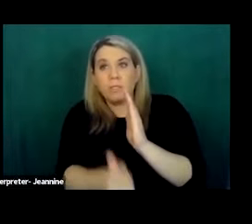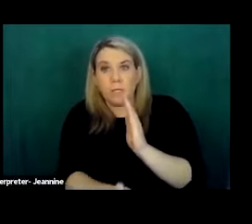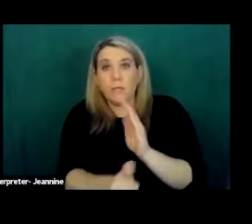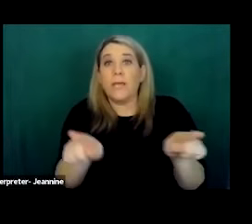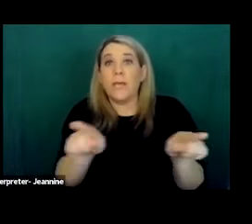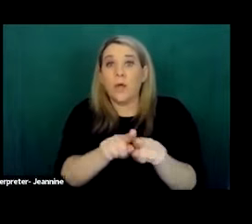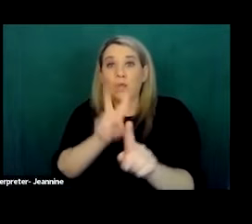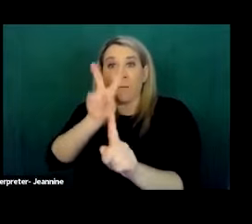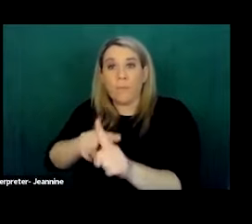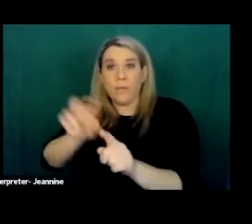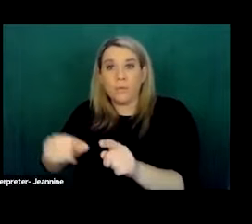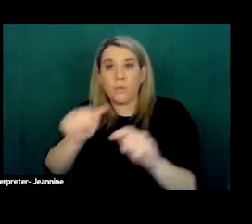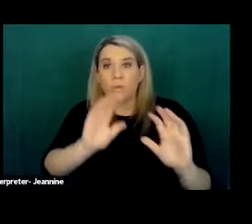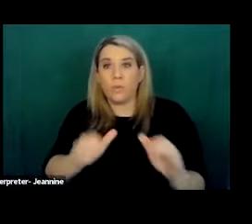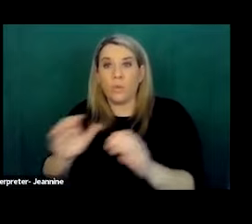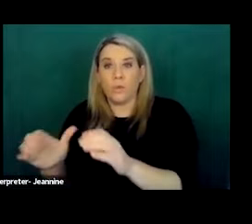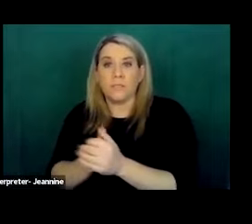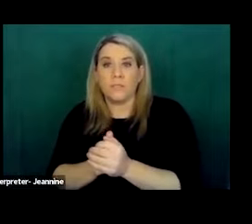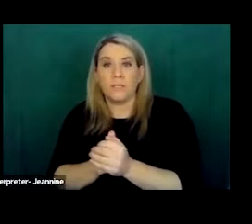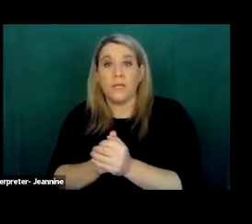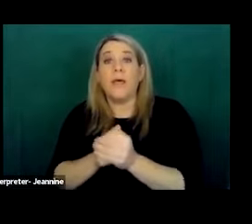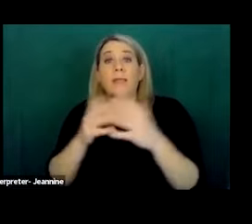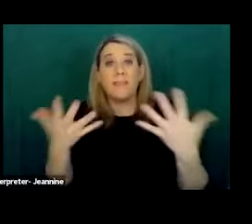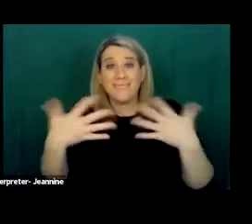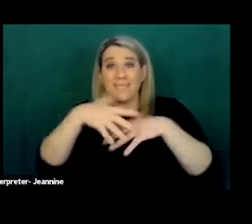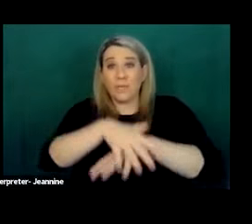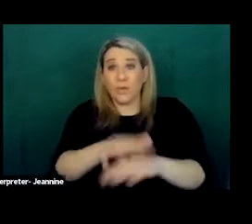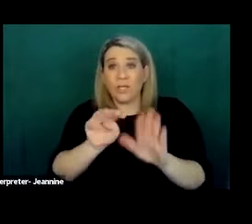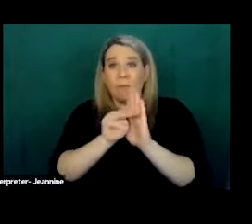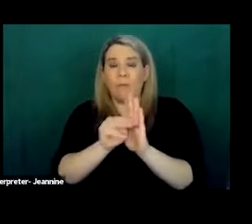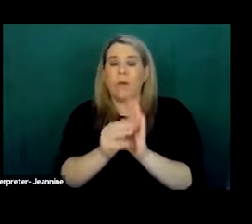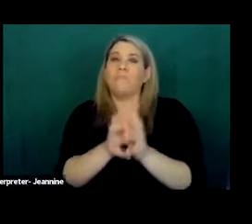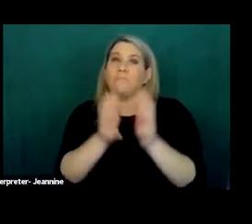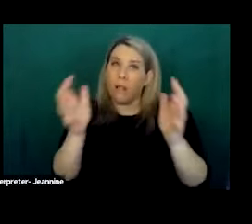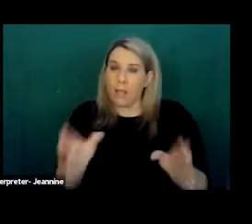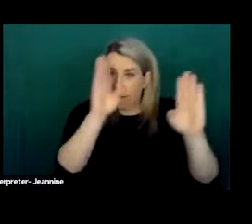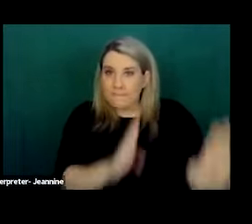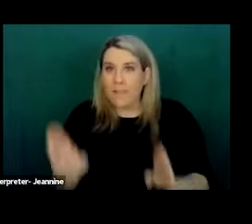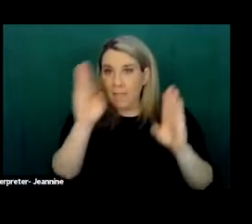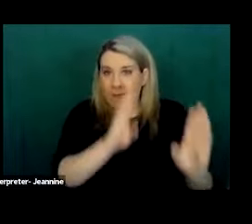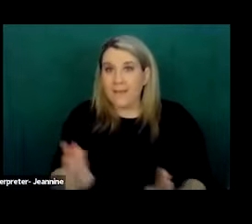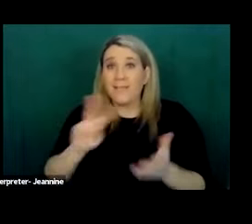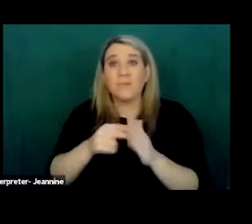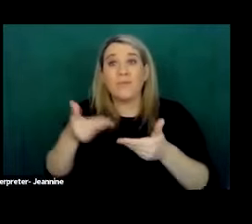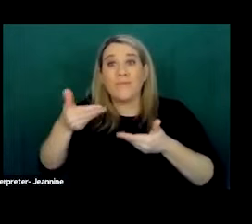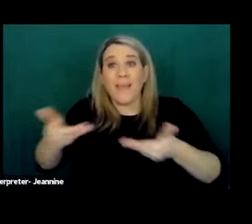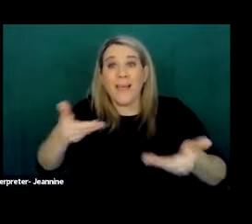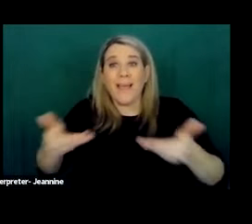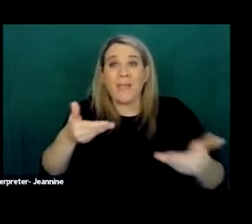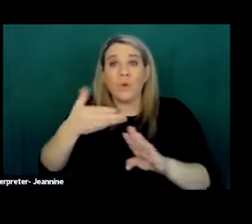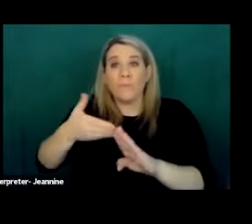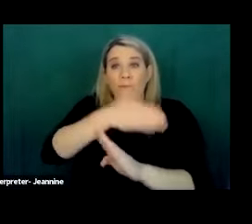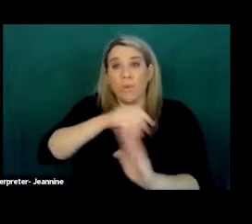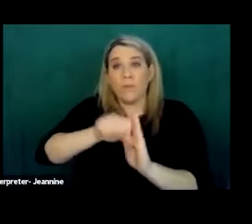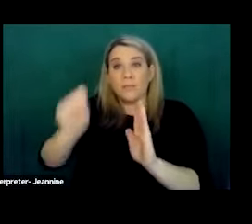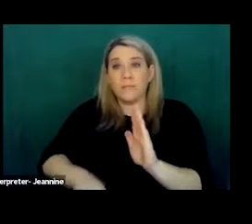courses. This integration model, of course, takes the most planning because it does involve some hiring and some training pre-semester. So if